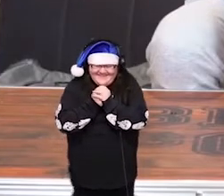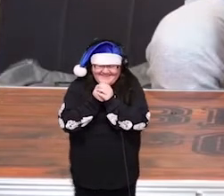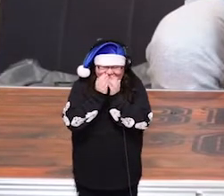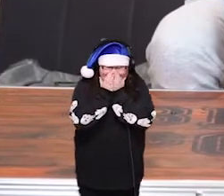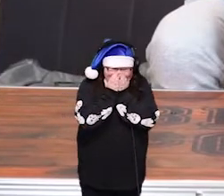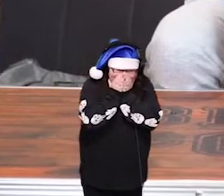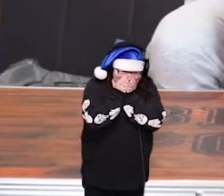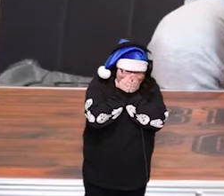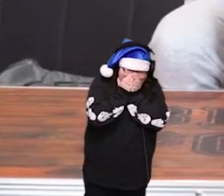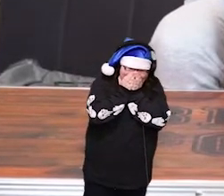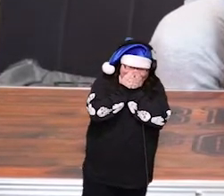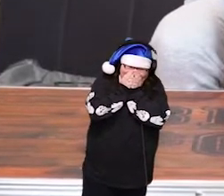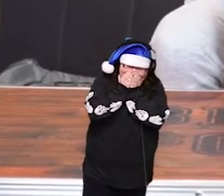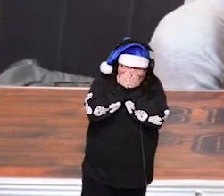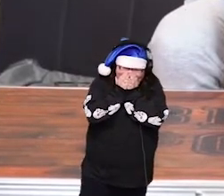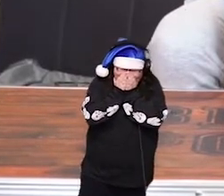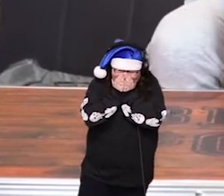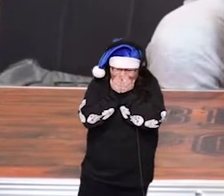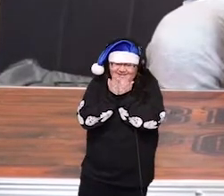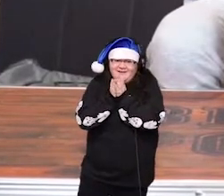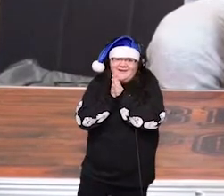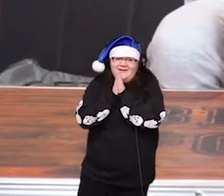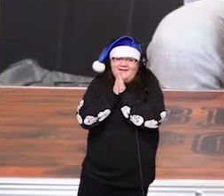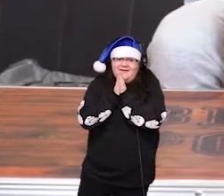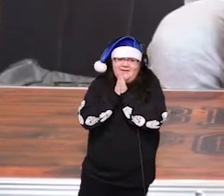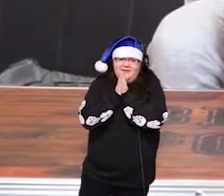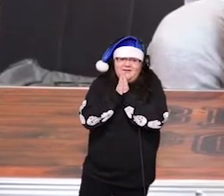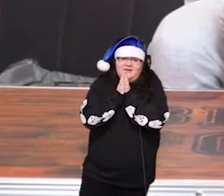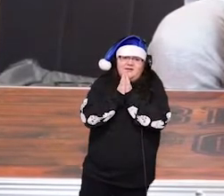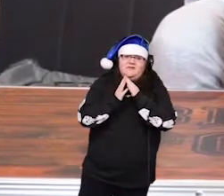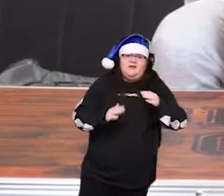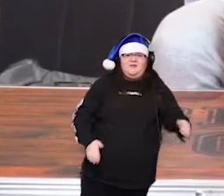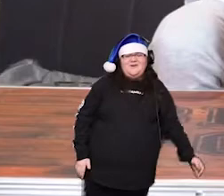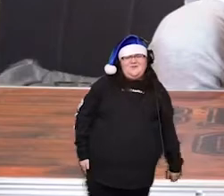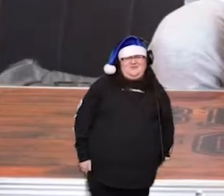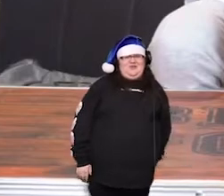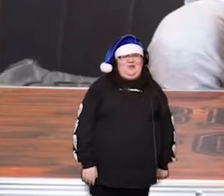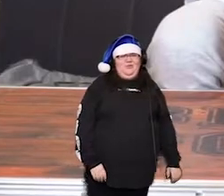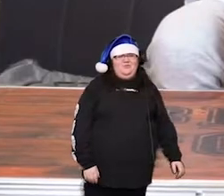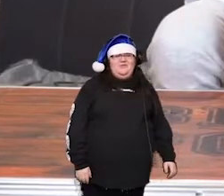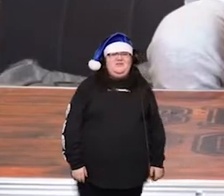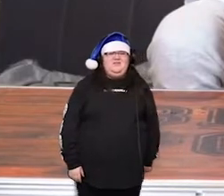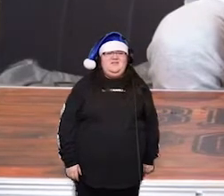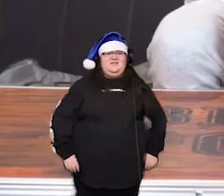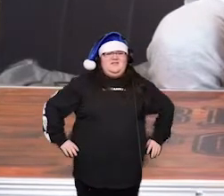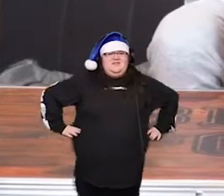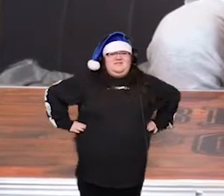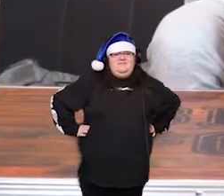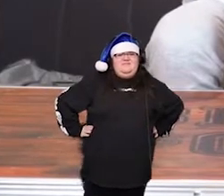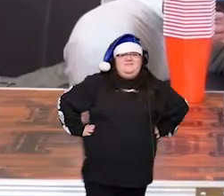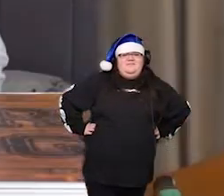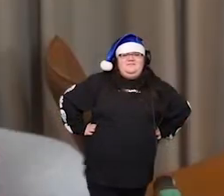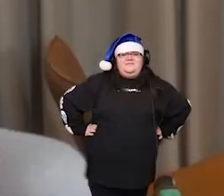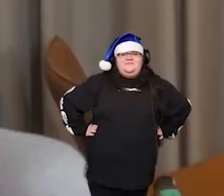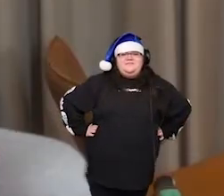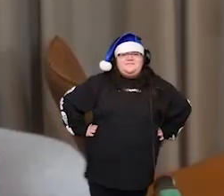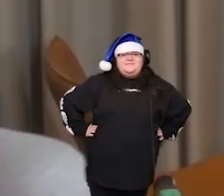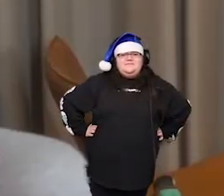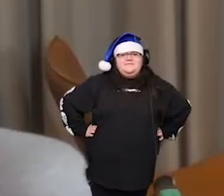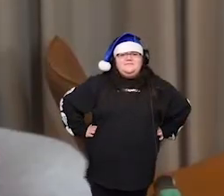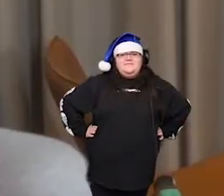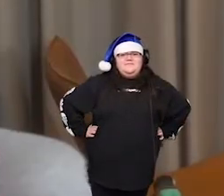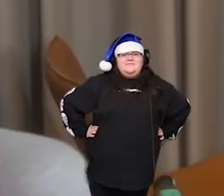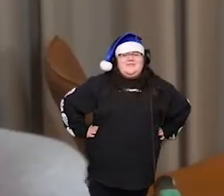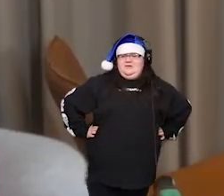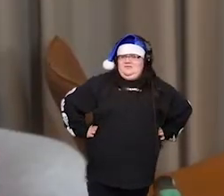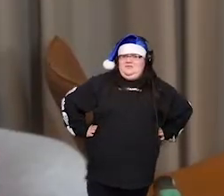released a 2020 album named Edna? Oh, I don't know. I know this. Henny One. I'd shag